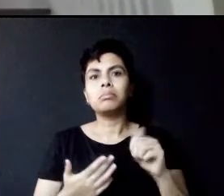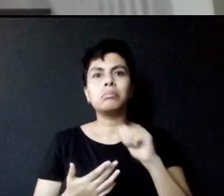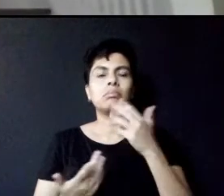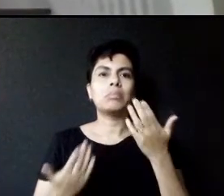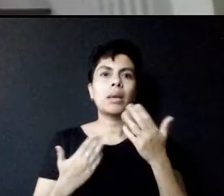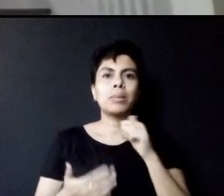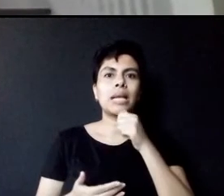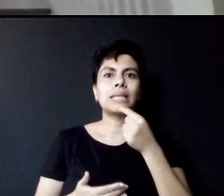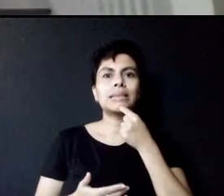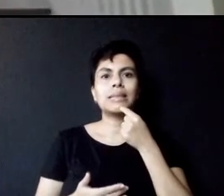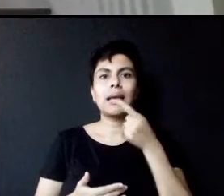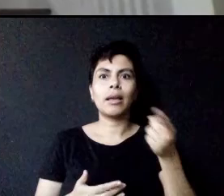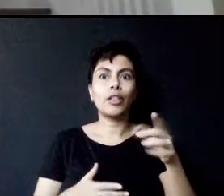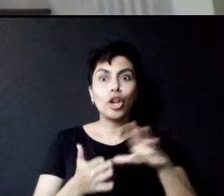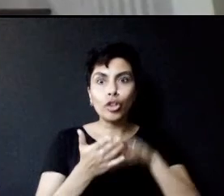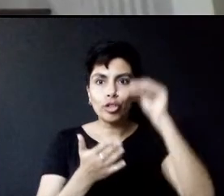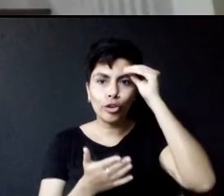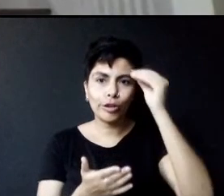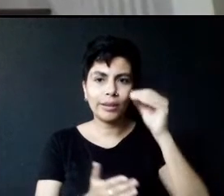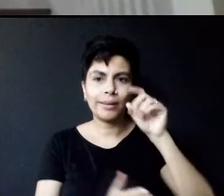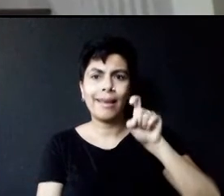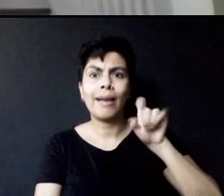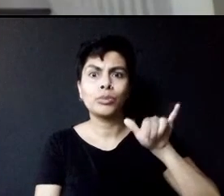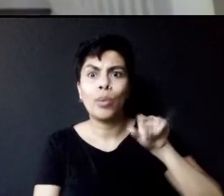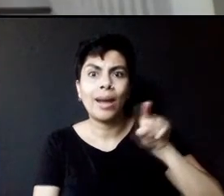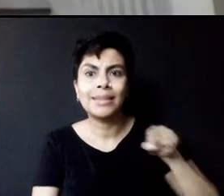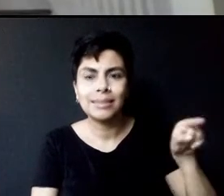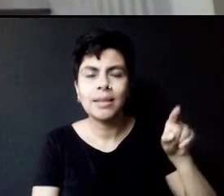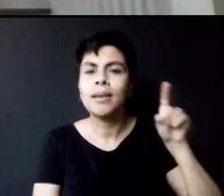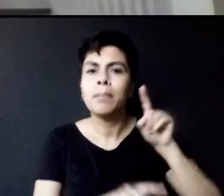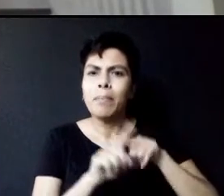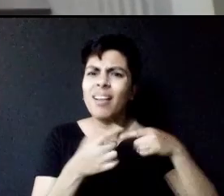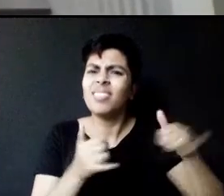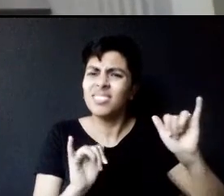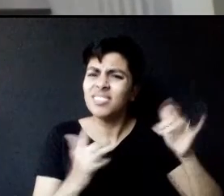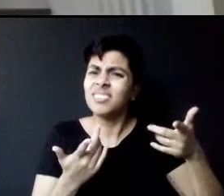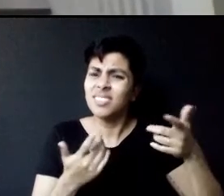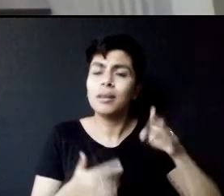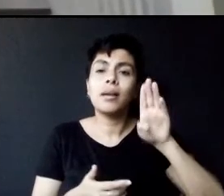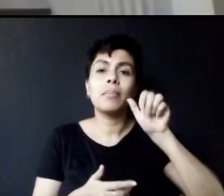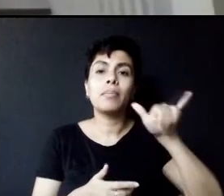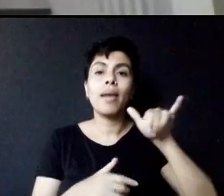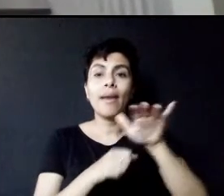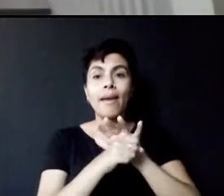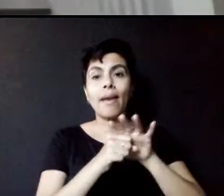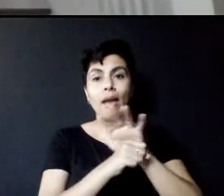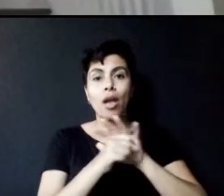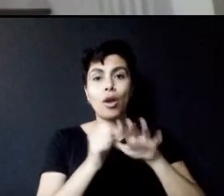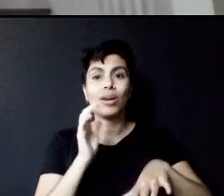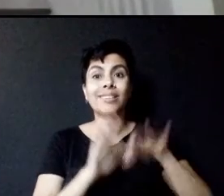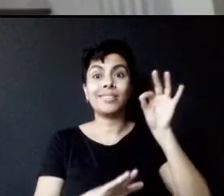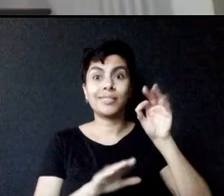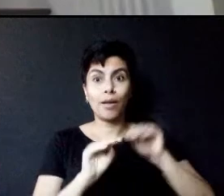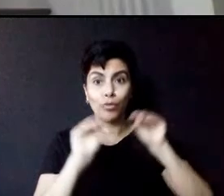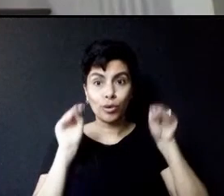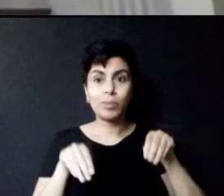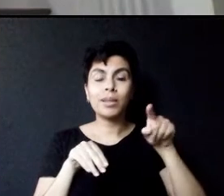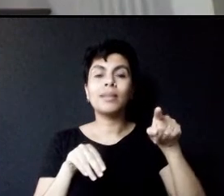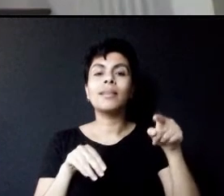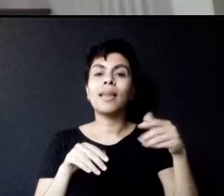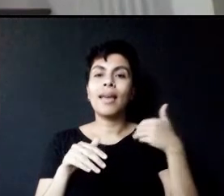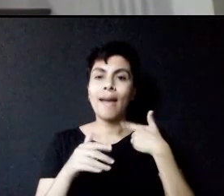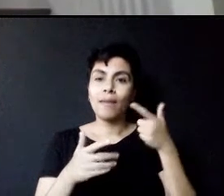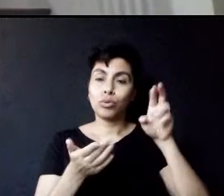look, your kid is learning XYZ kind of thing. And in fact, Bay Area Discovery Museum, they